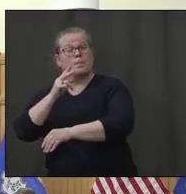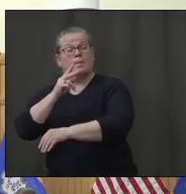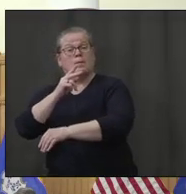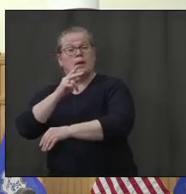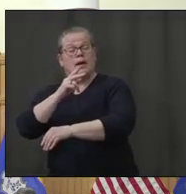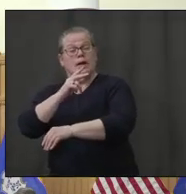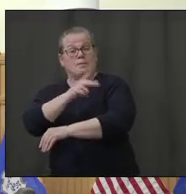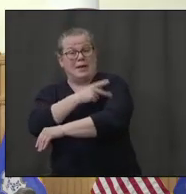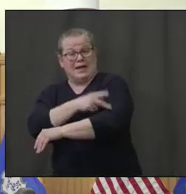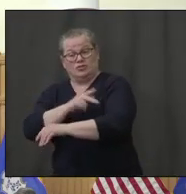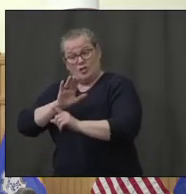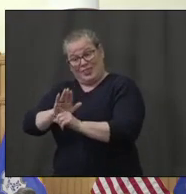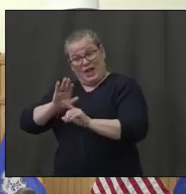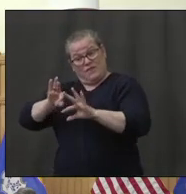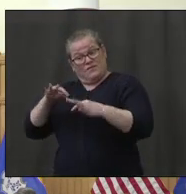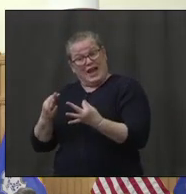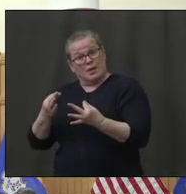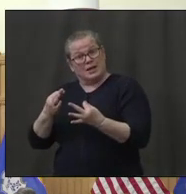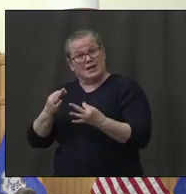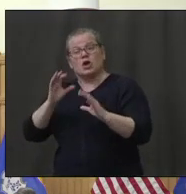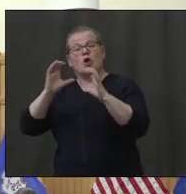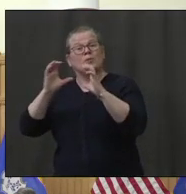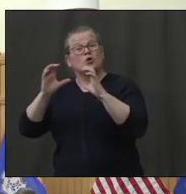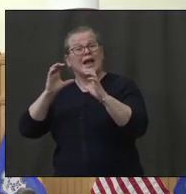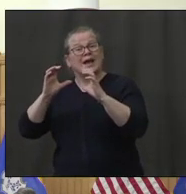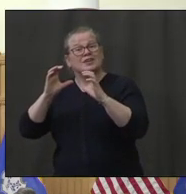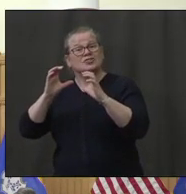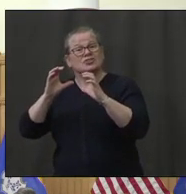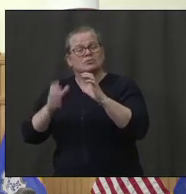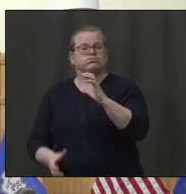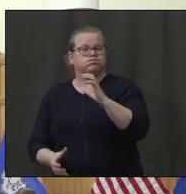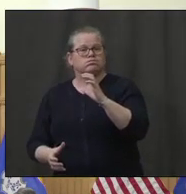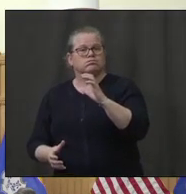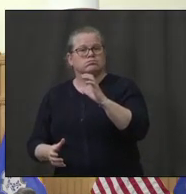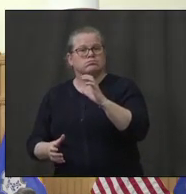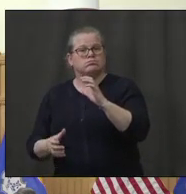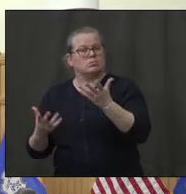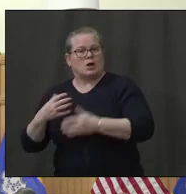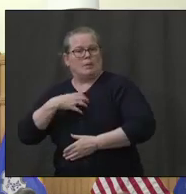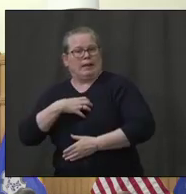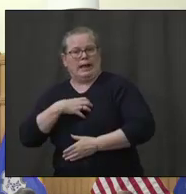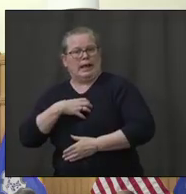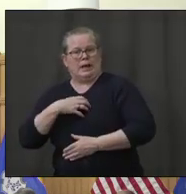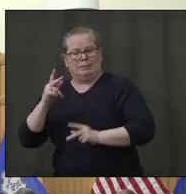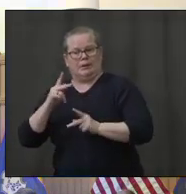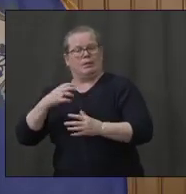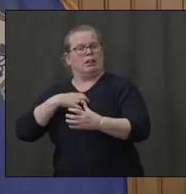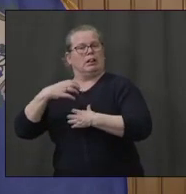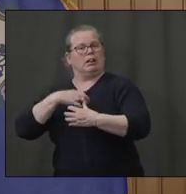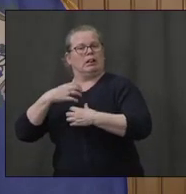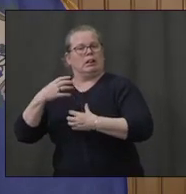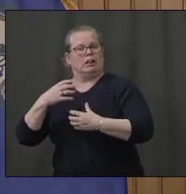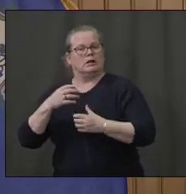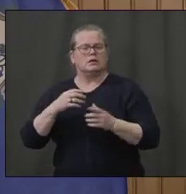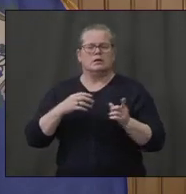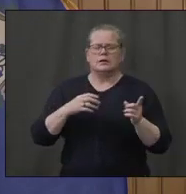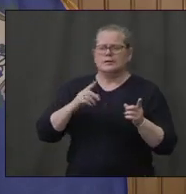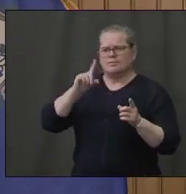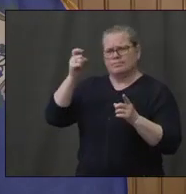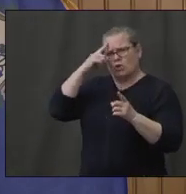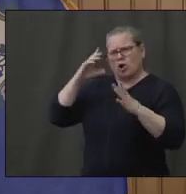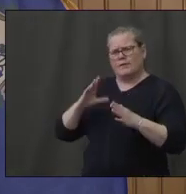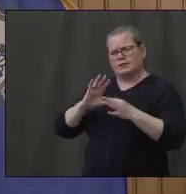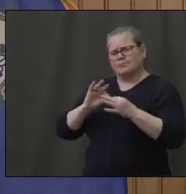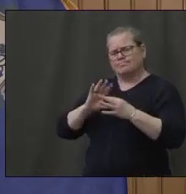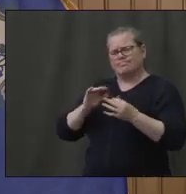in their families, we're getting complaints that they're not being I don't know what that would told. be. I mean, if somebody is ill, they're in regular